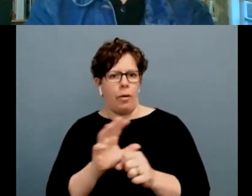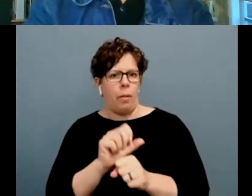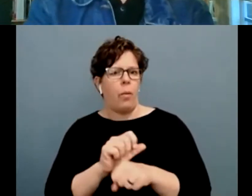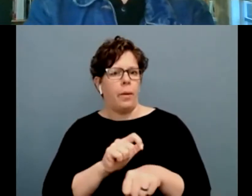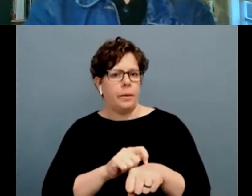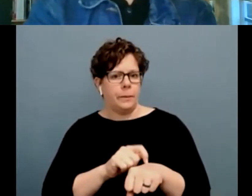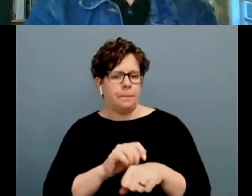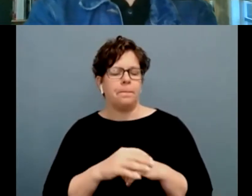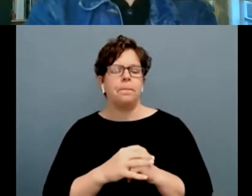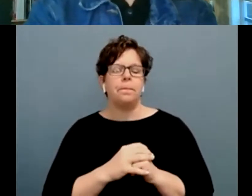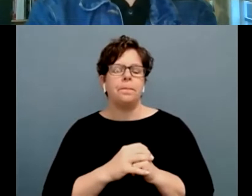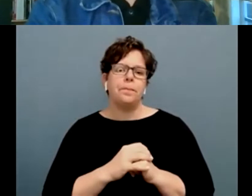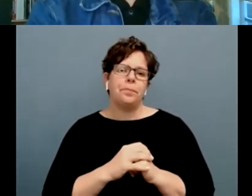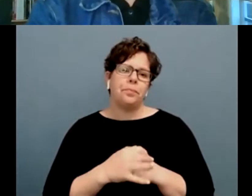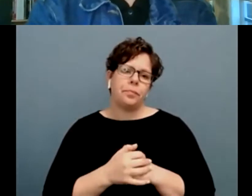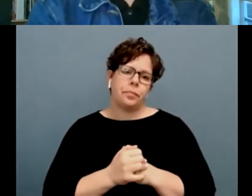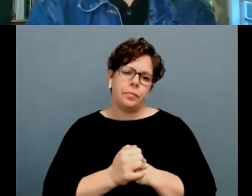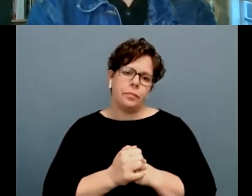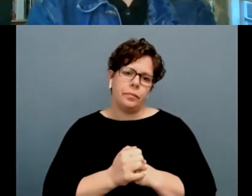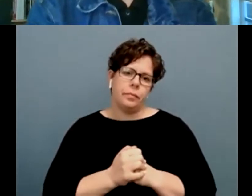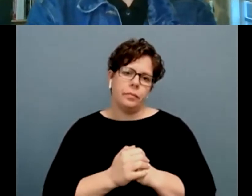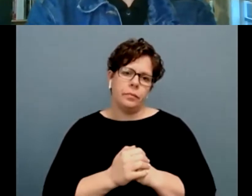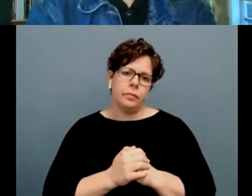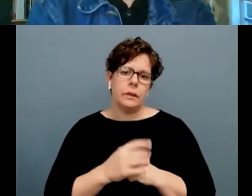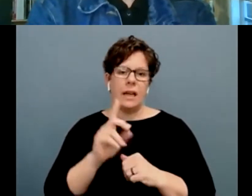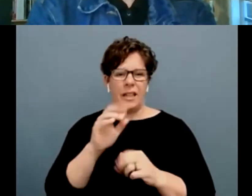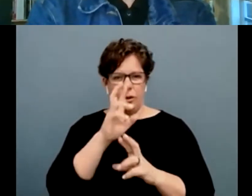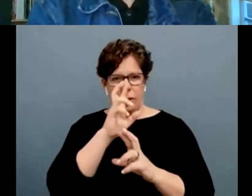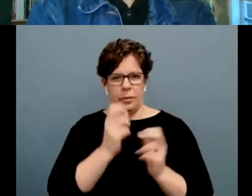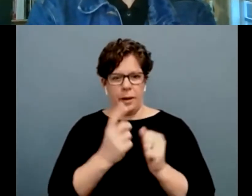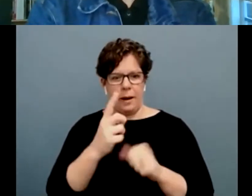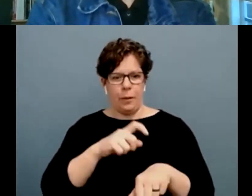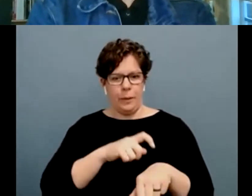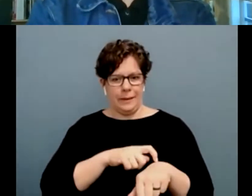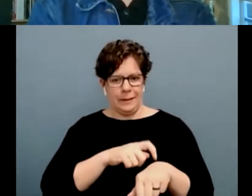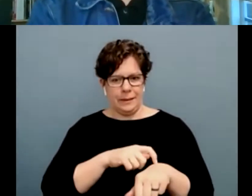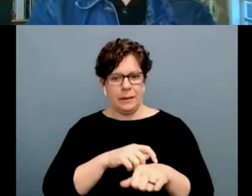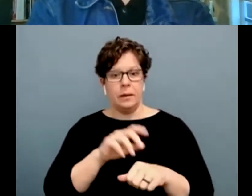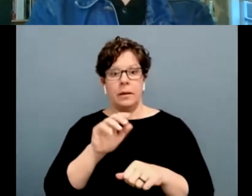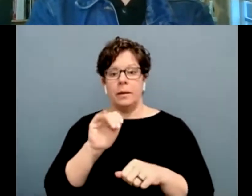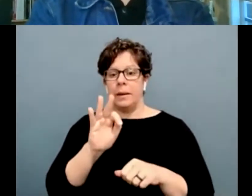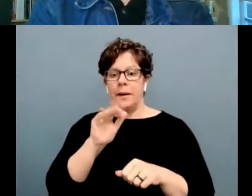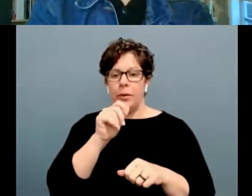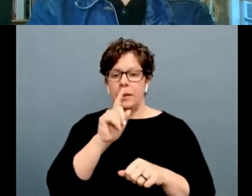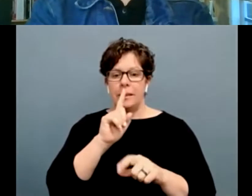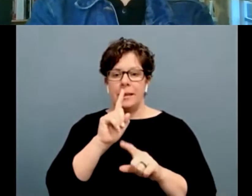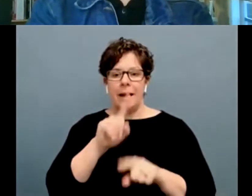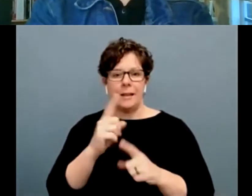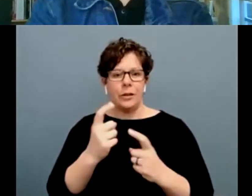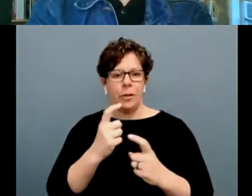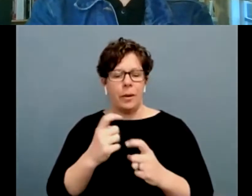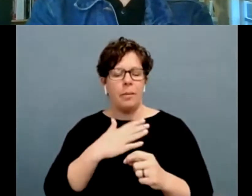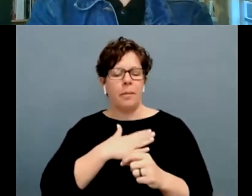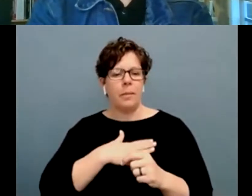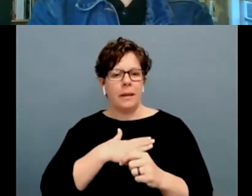regard. I do want to be respectful of everyone's time. So if we did not address your questions, feel free to